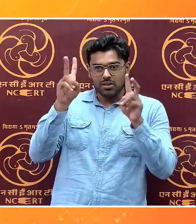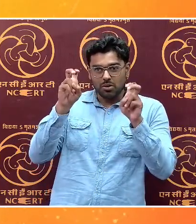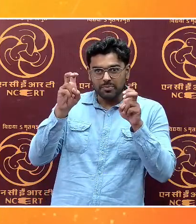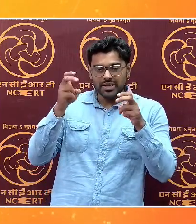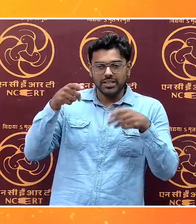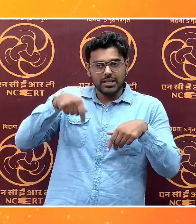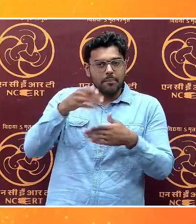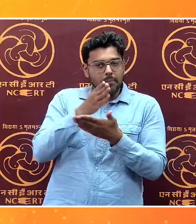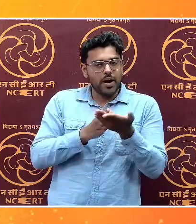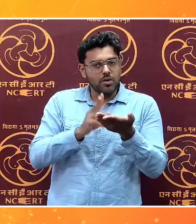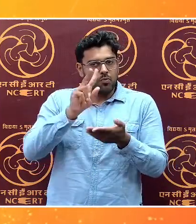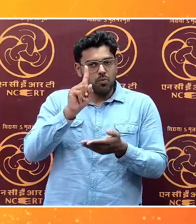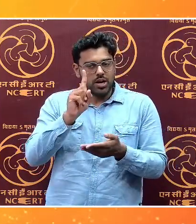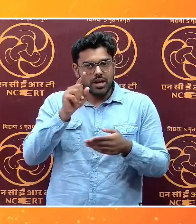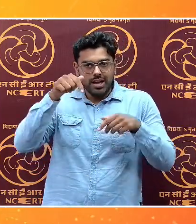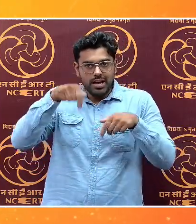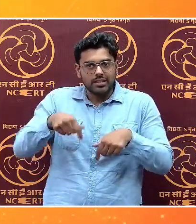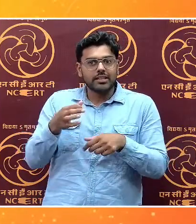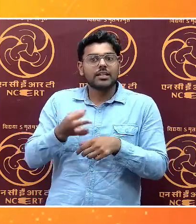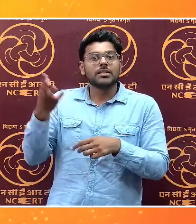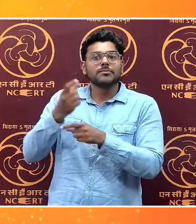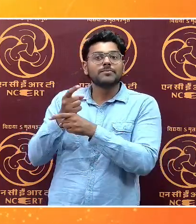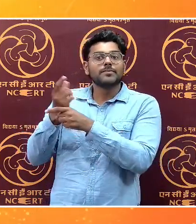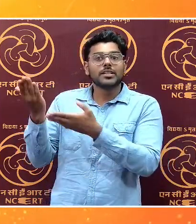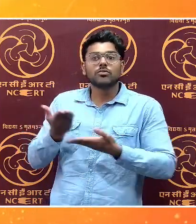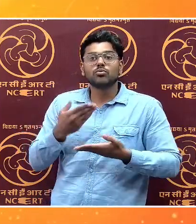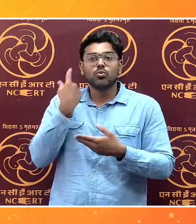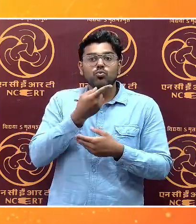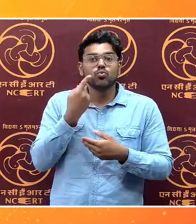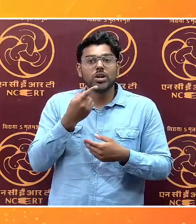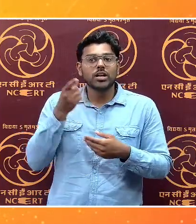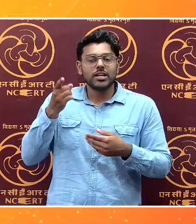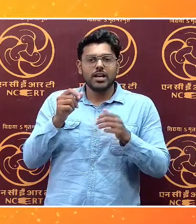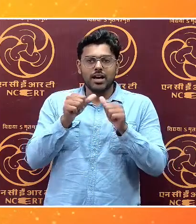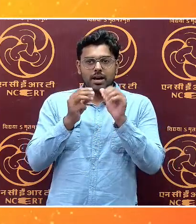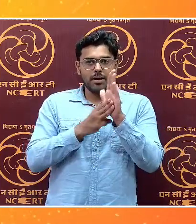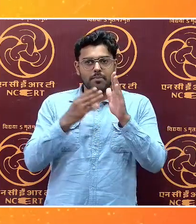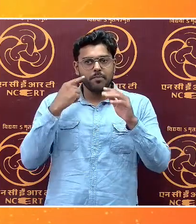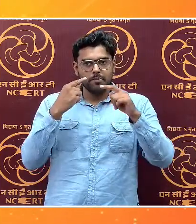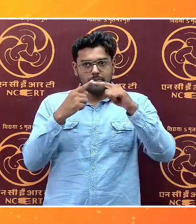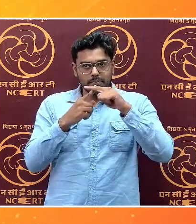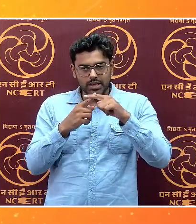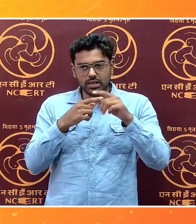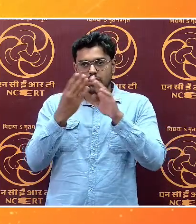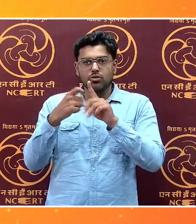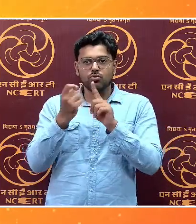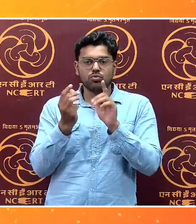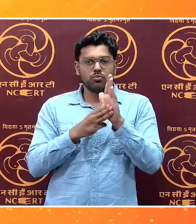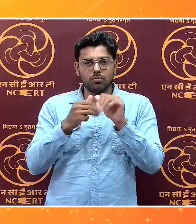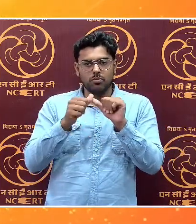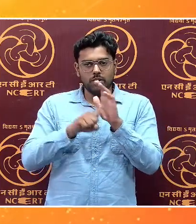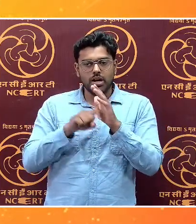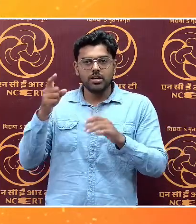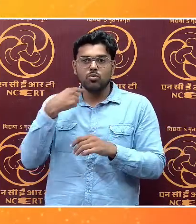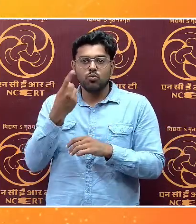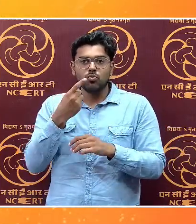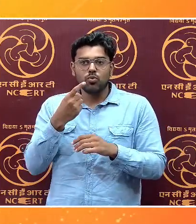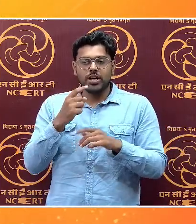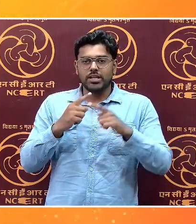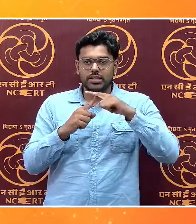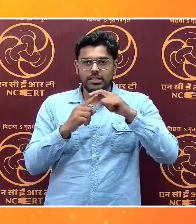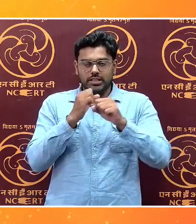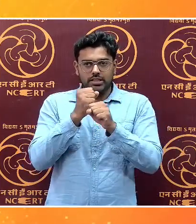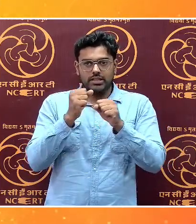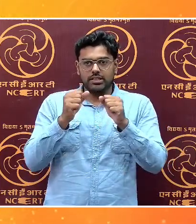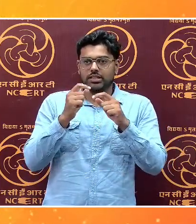expert Mr. Amit Kumar Thakur, who is a lecturer in history in SBV number 1, Veer Udham